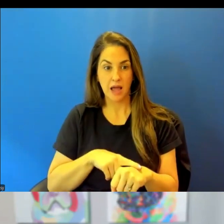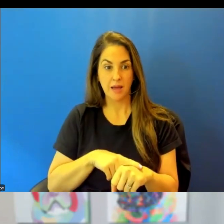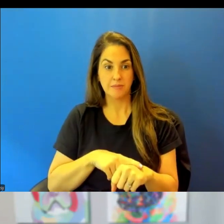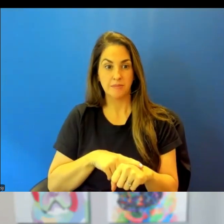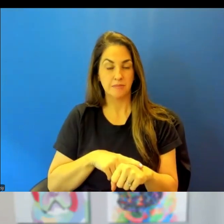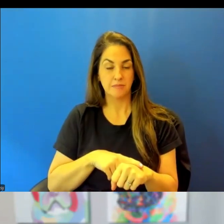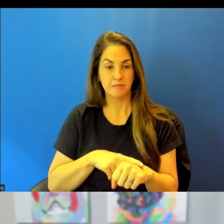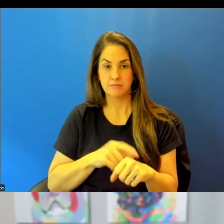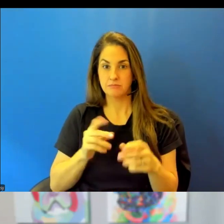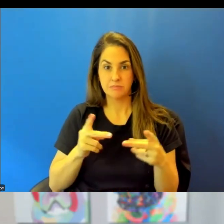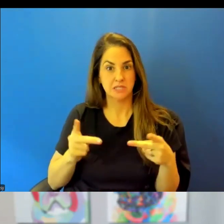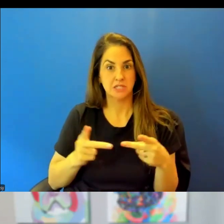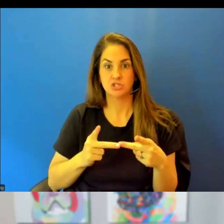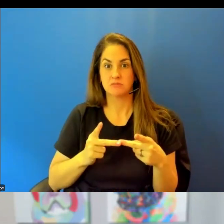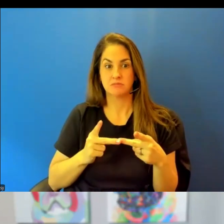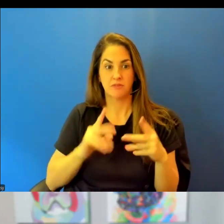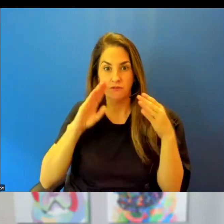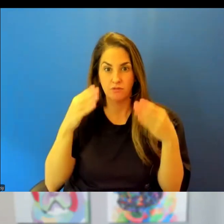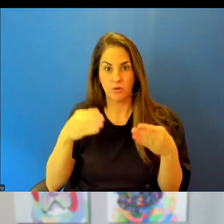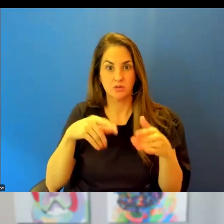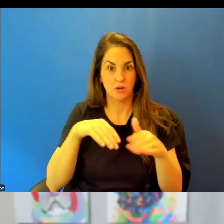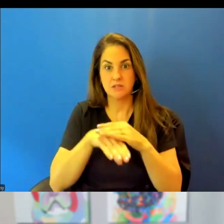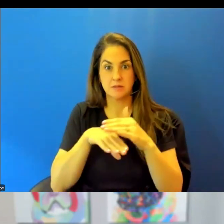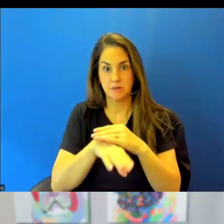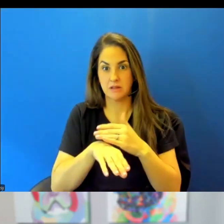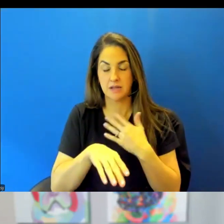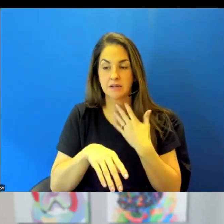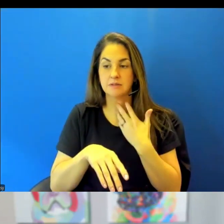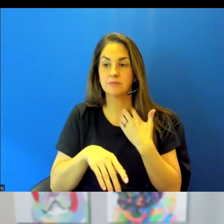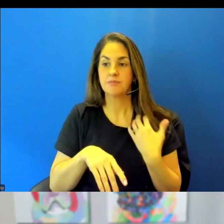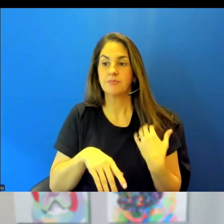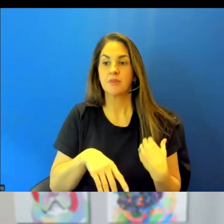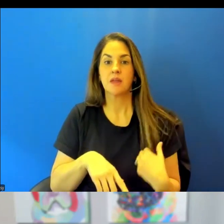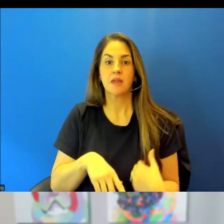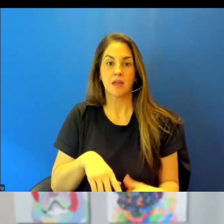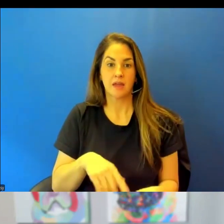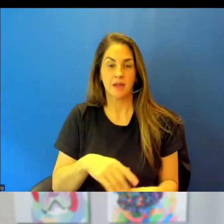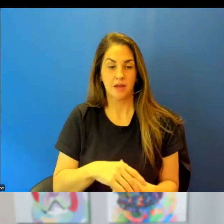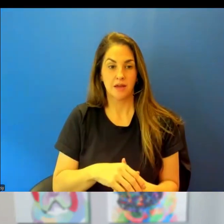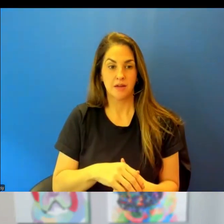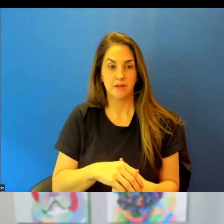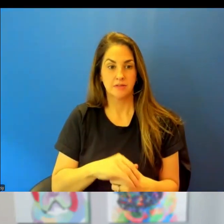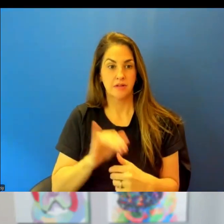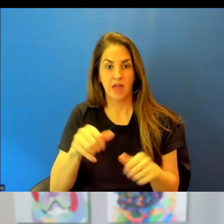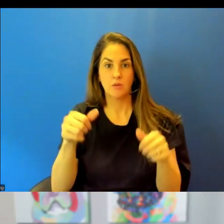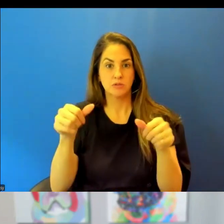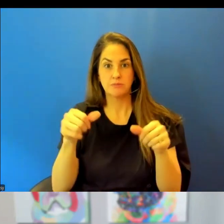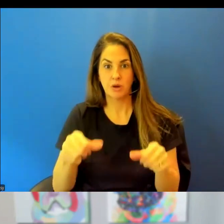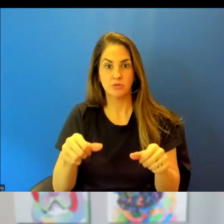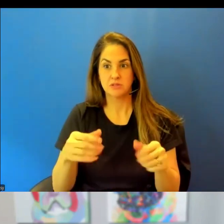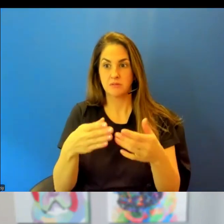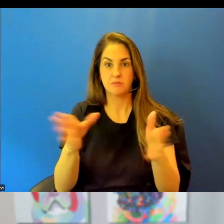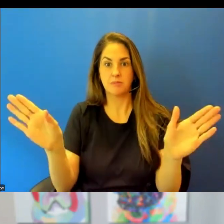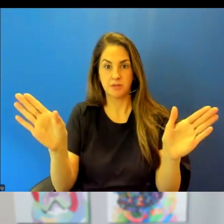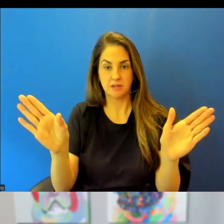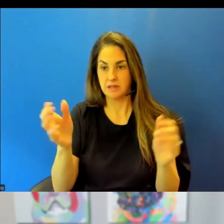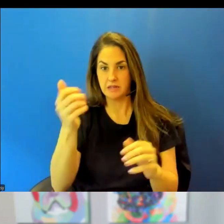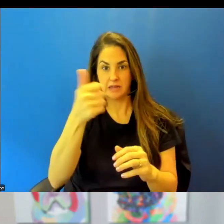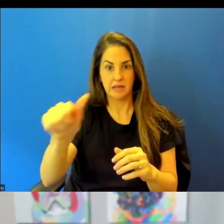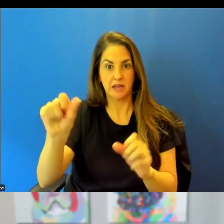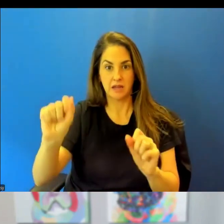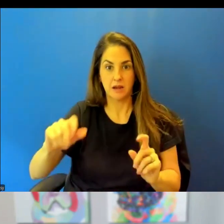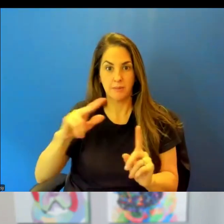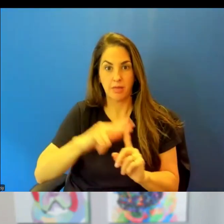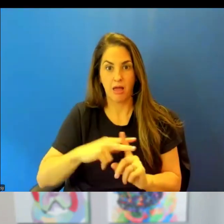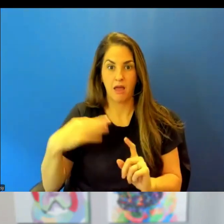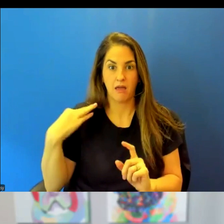dedicated position around accessibility. That was posted publicly, and part of that role is